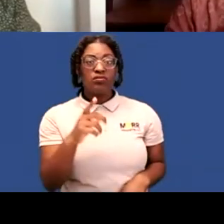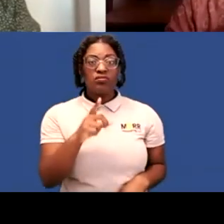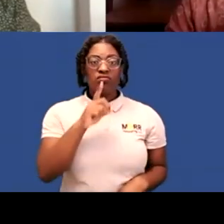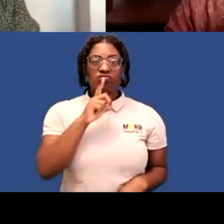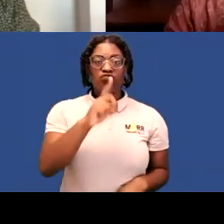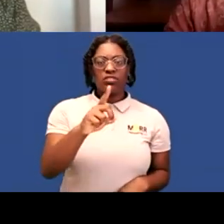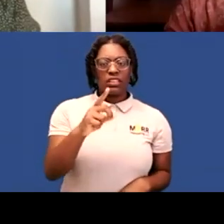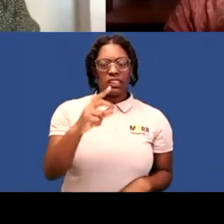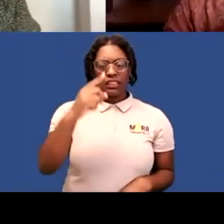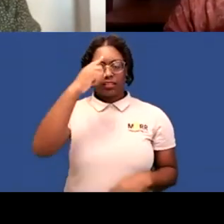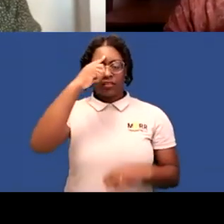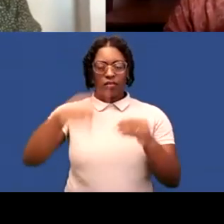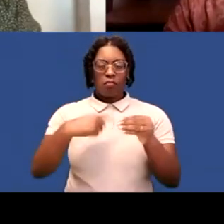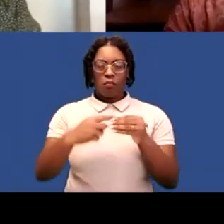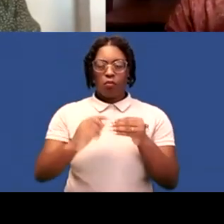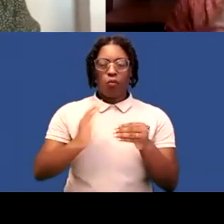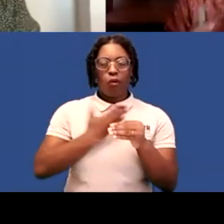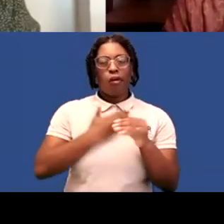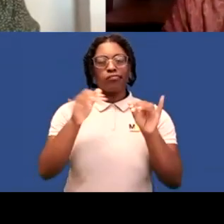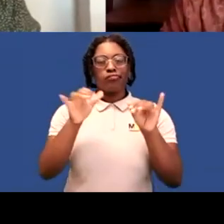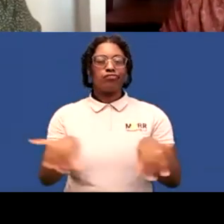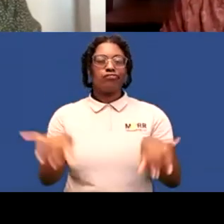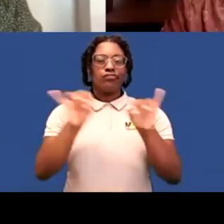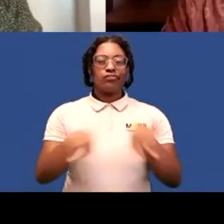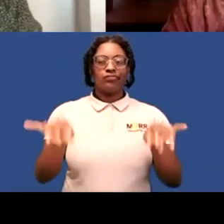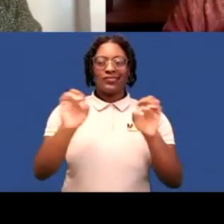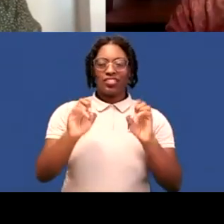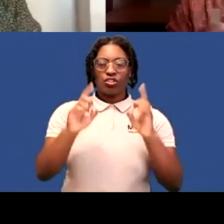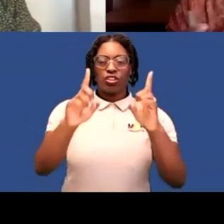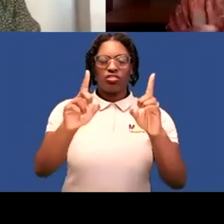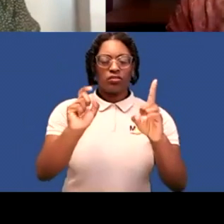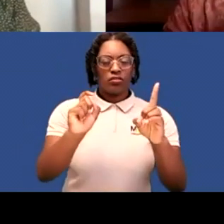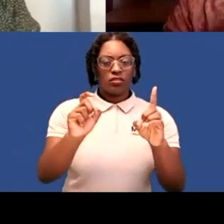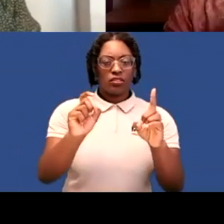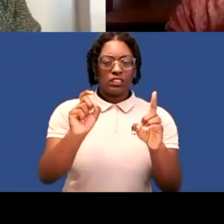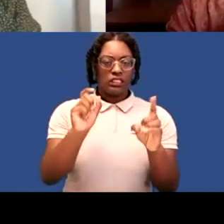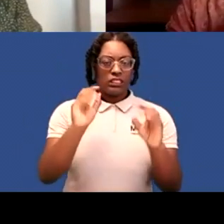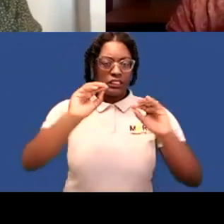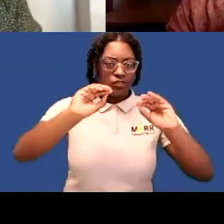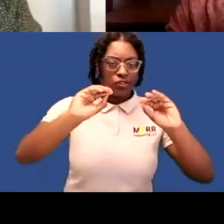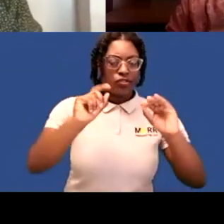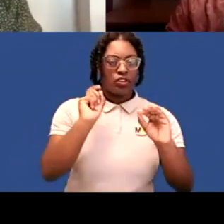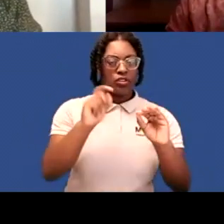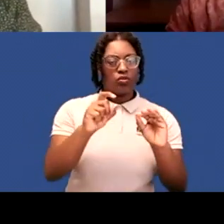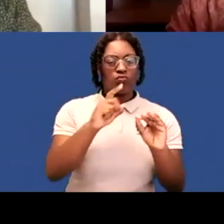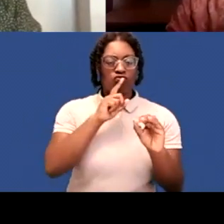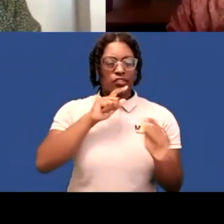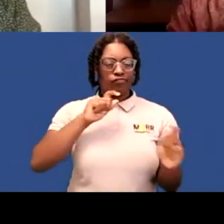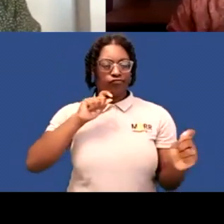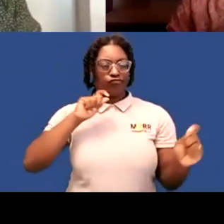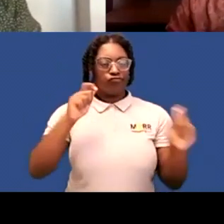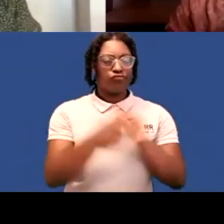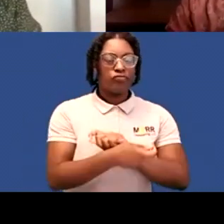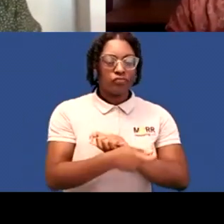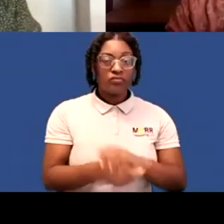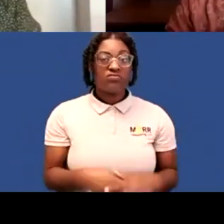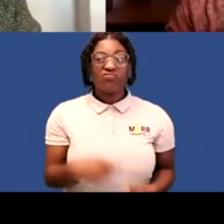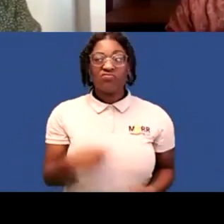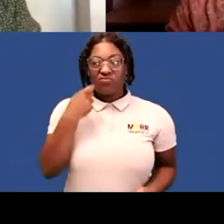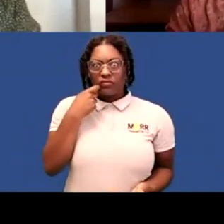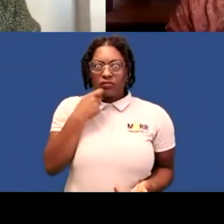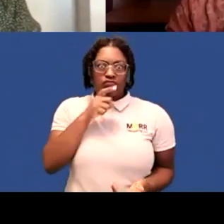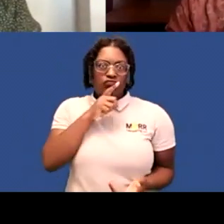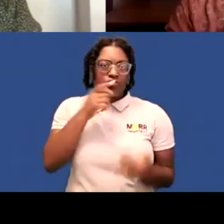unquote, normal education, right? So like the schedule, just at Oregon Episcopal School, just today, I was talking to the